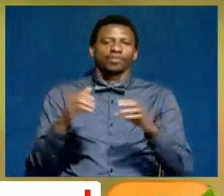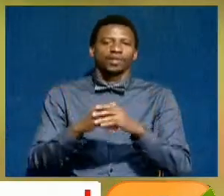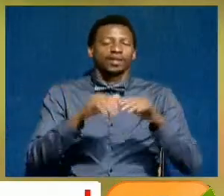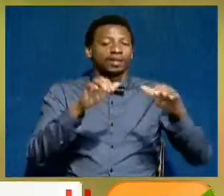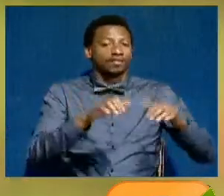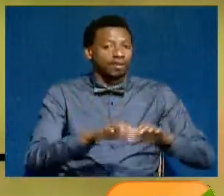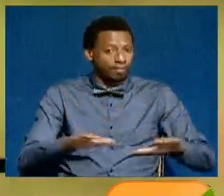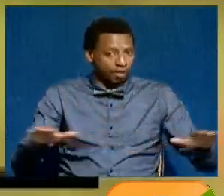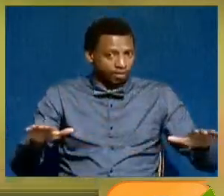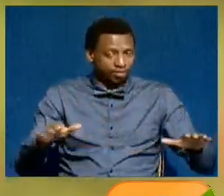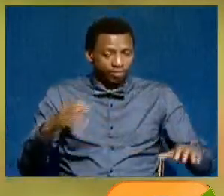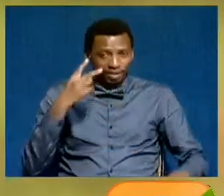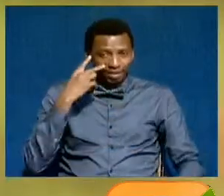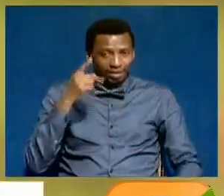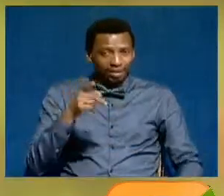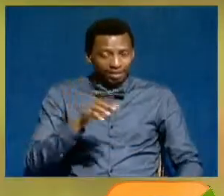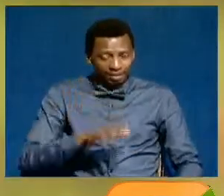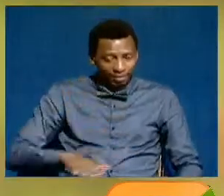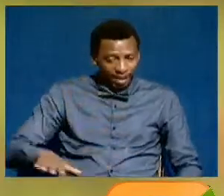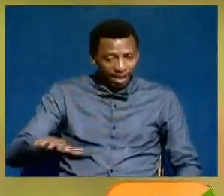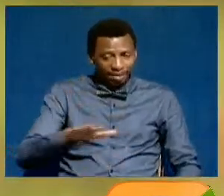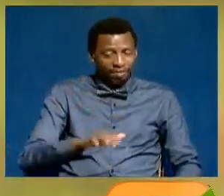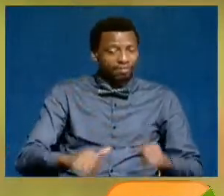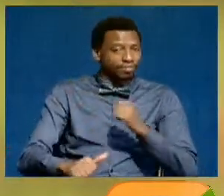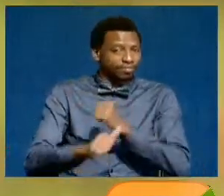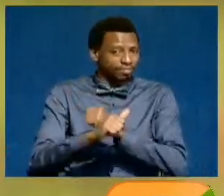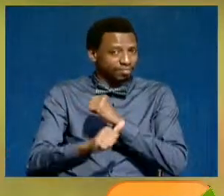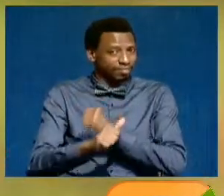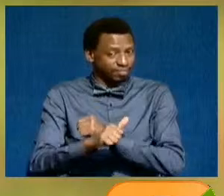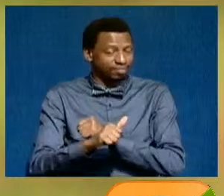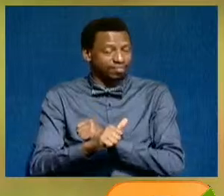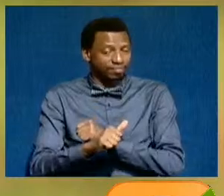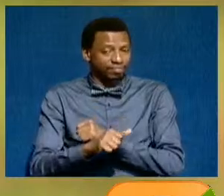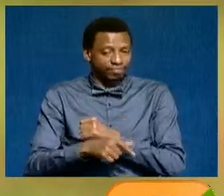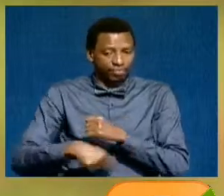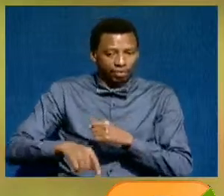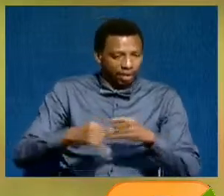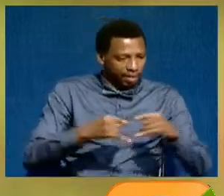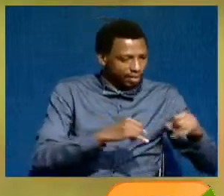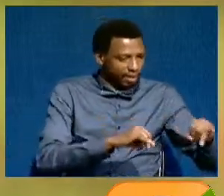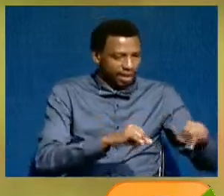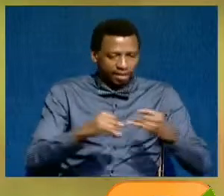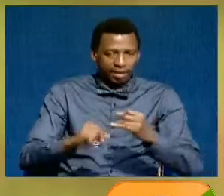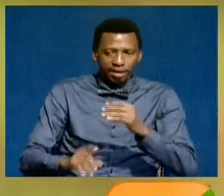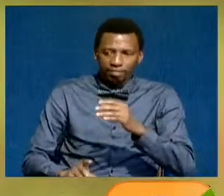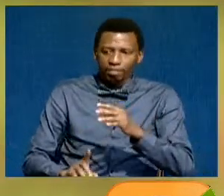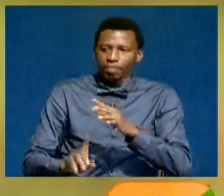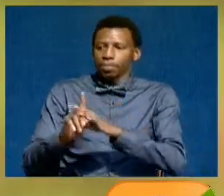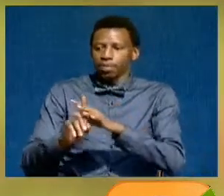and then you saw it's still an environmental hazard and things like those. So we are trying to come up with a more